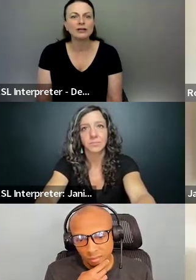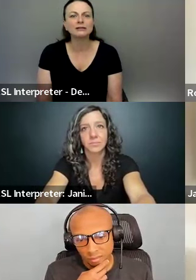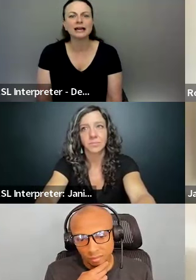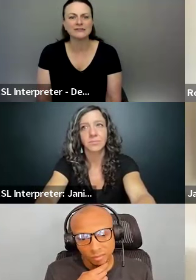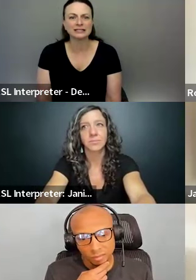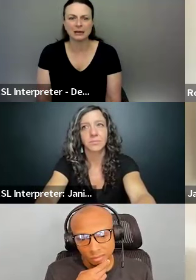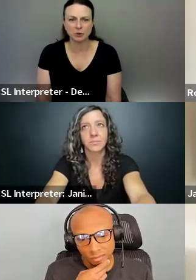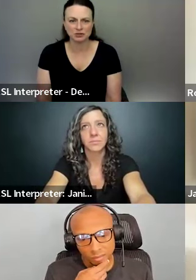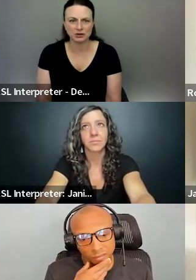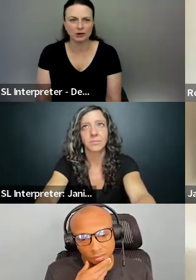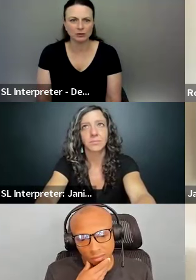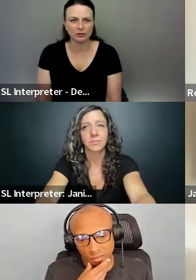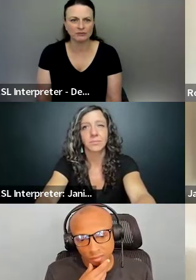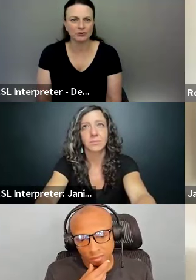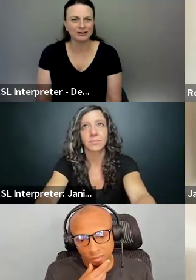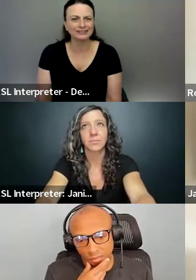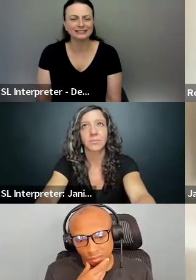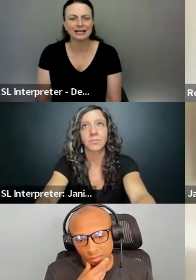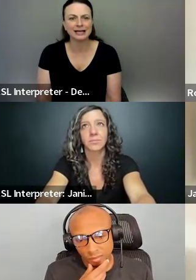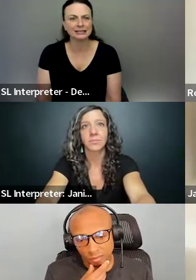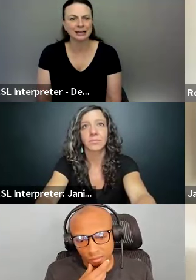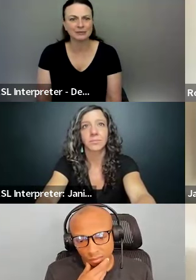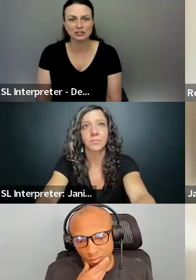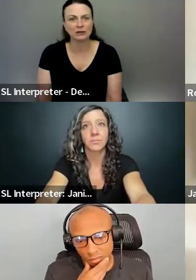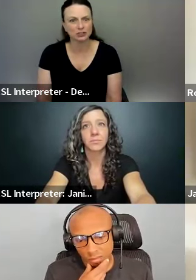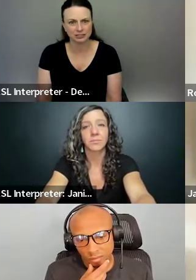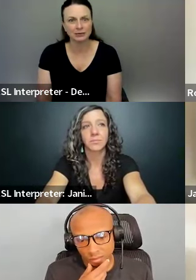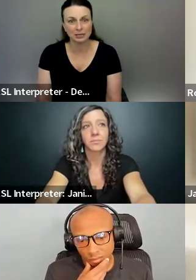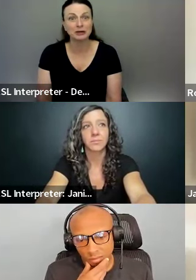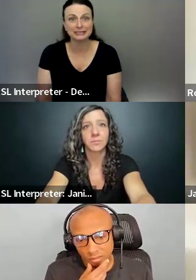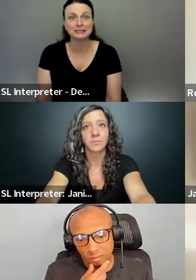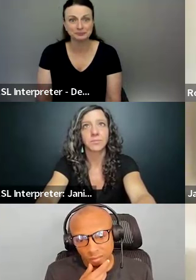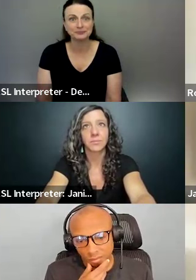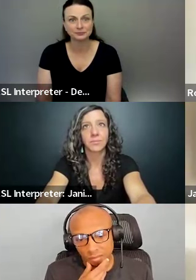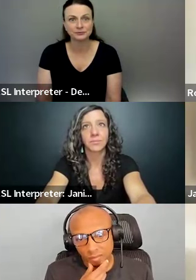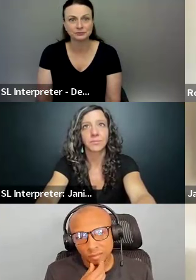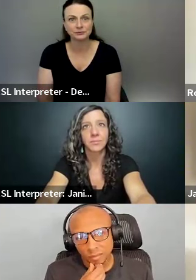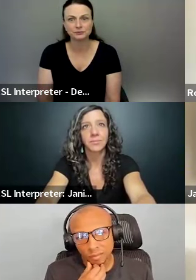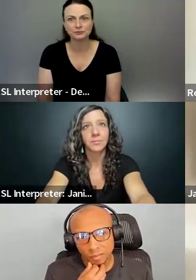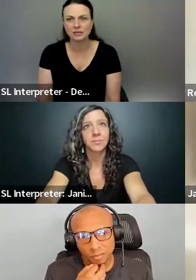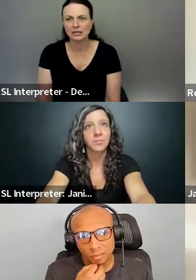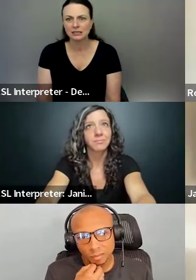The real life examples are what we're looking for, and challenges that we experience.